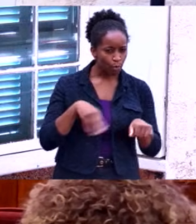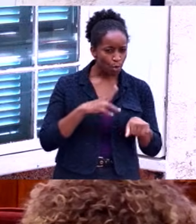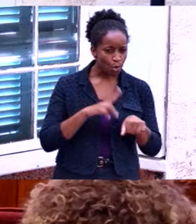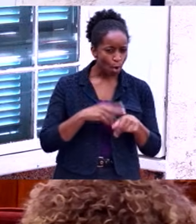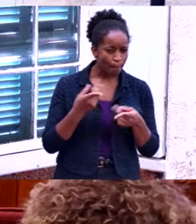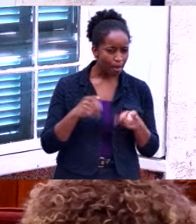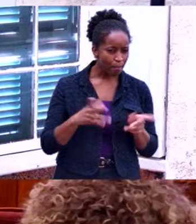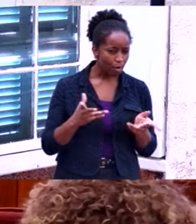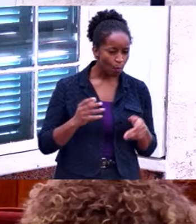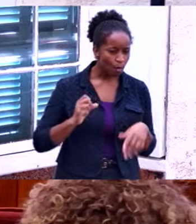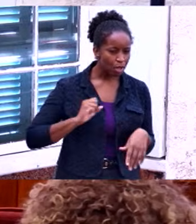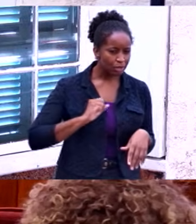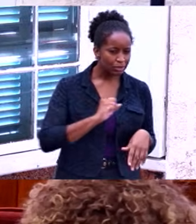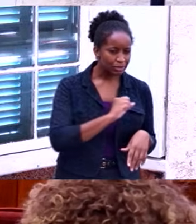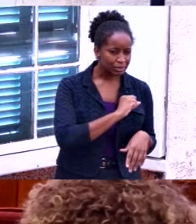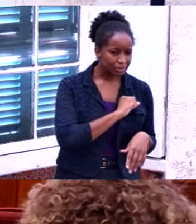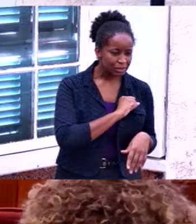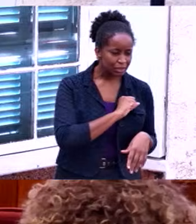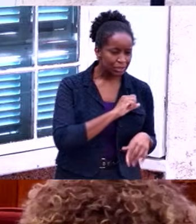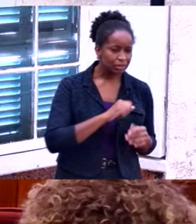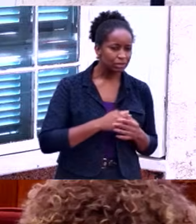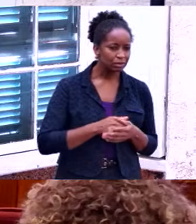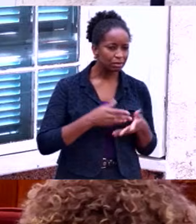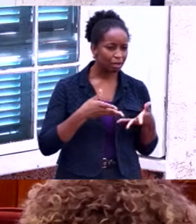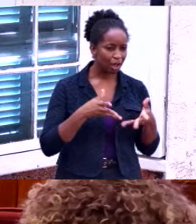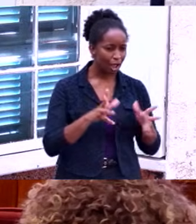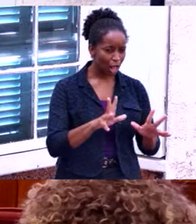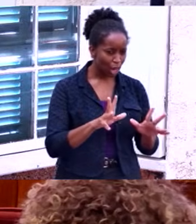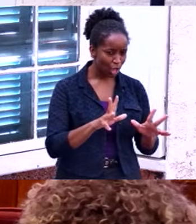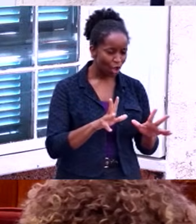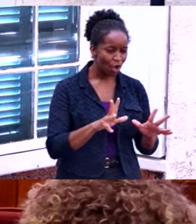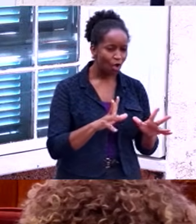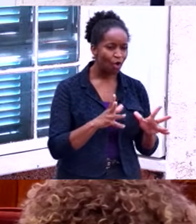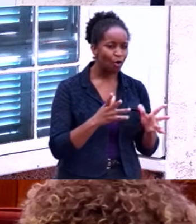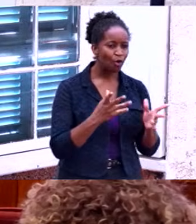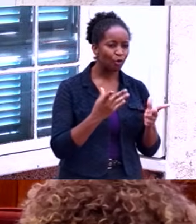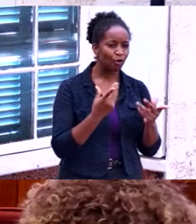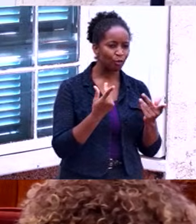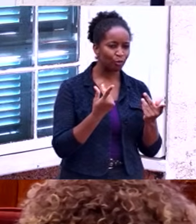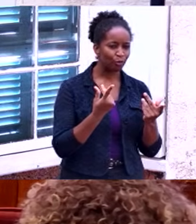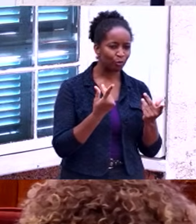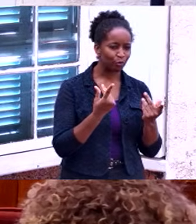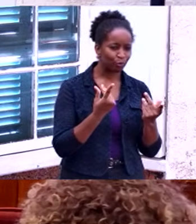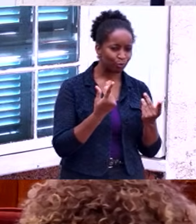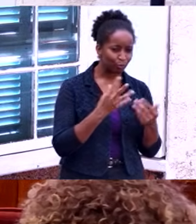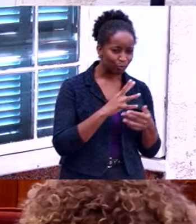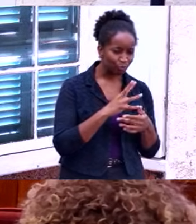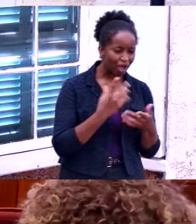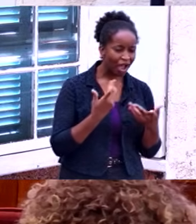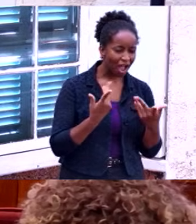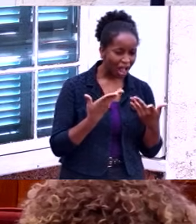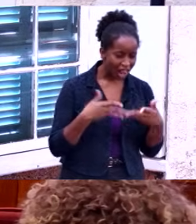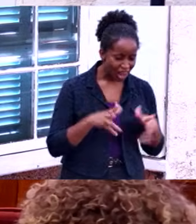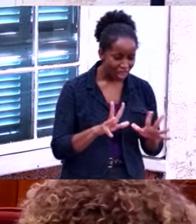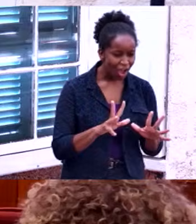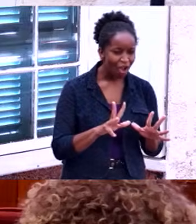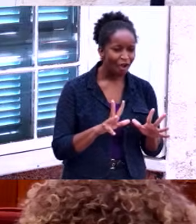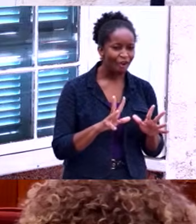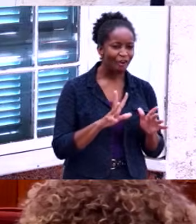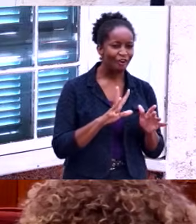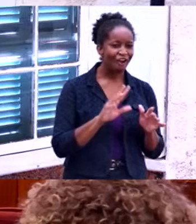say in medicine, cut your teeth, and then you move on. Congratulations, Senator Nichols. And sir, I thank